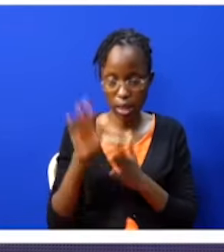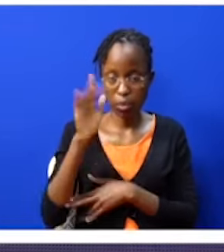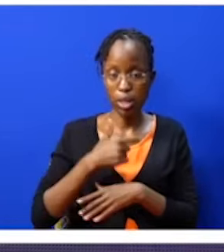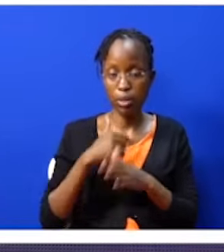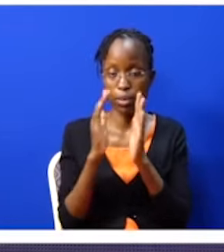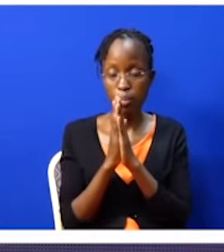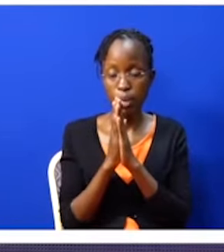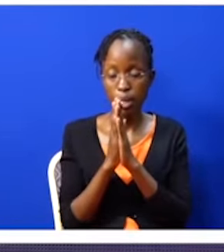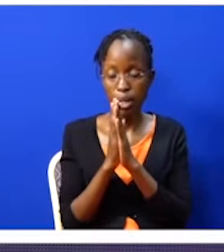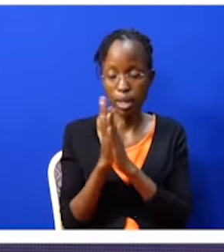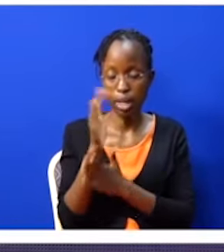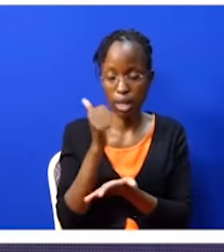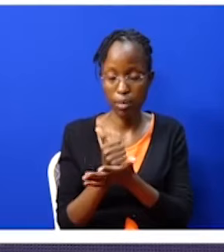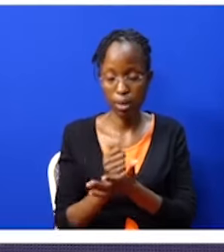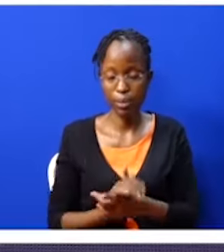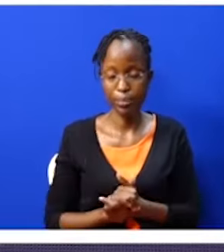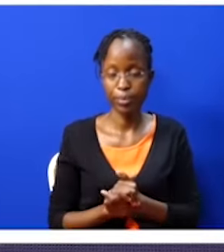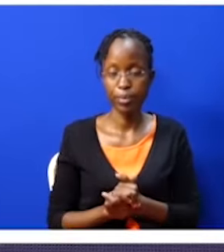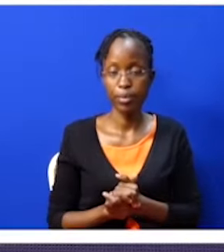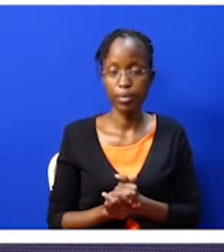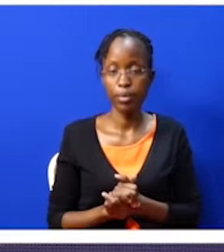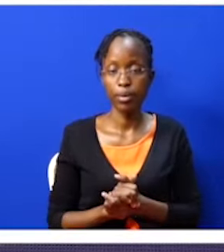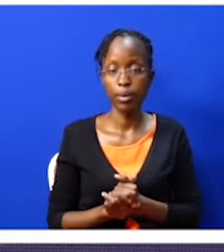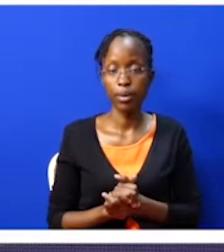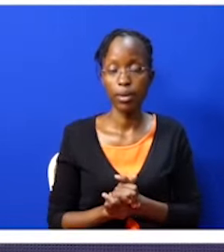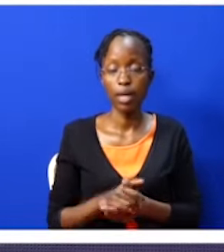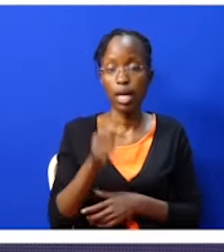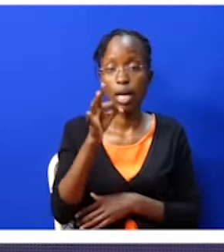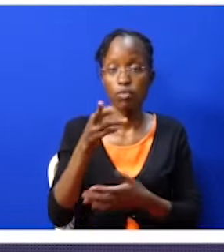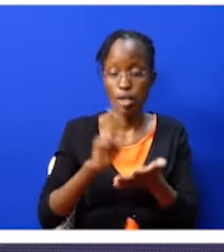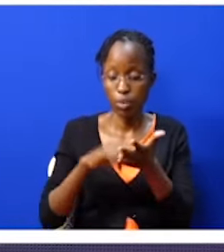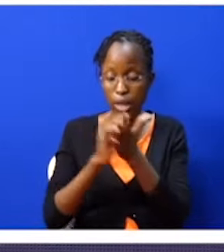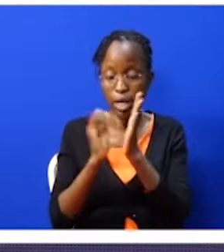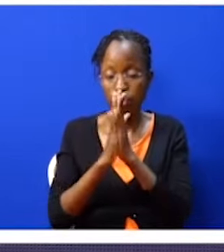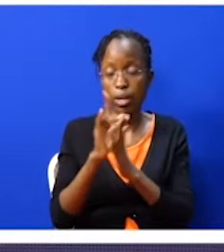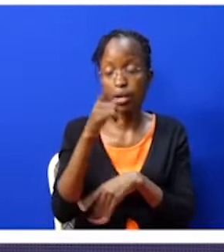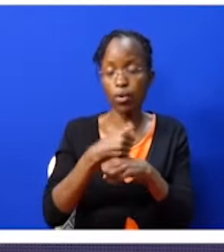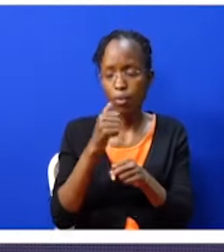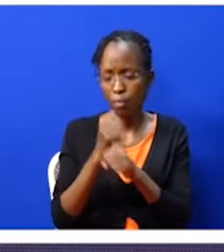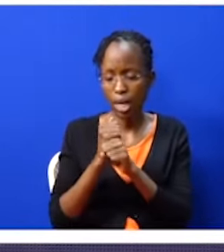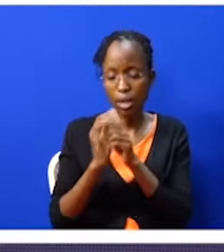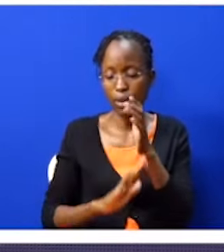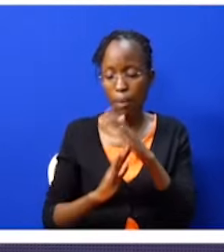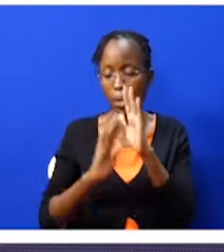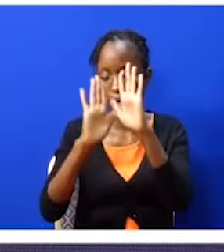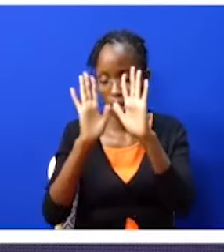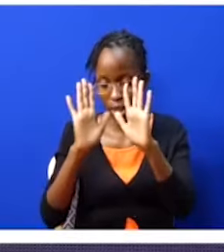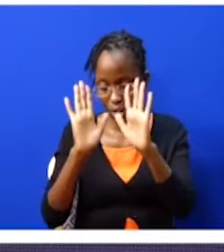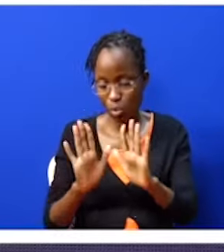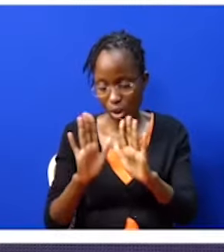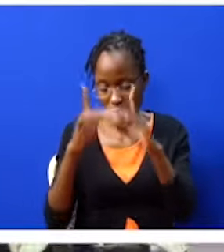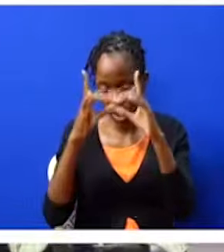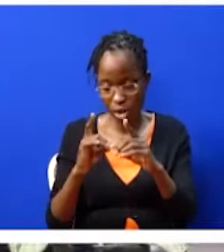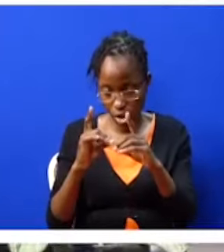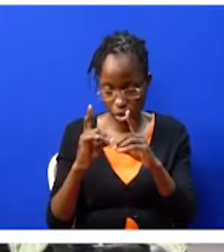pray, amen. Now, if you prayed that prayer, you made the most important decision that you could make in your